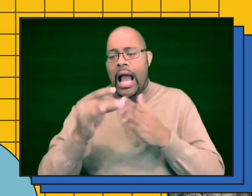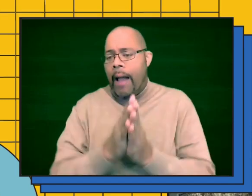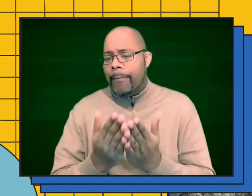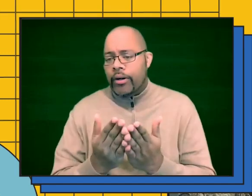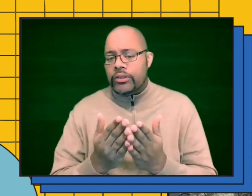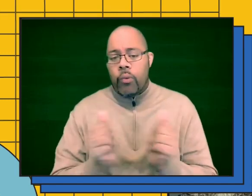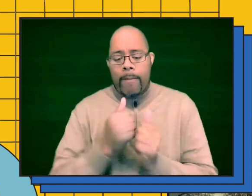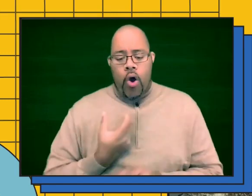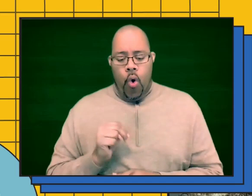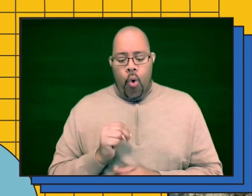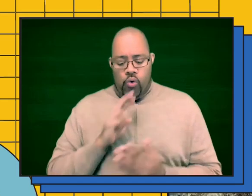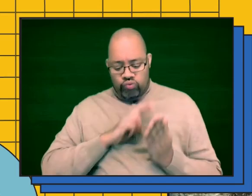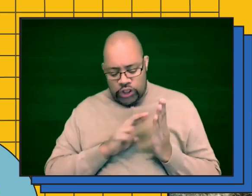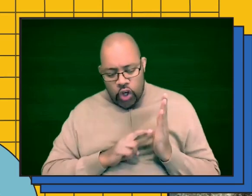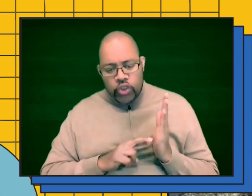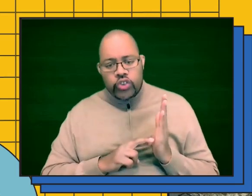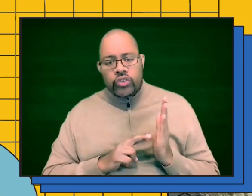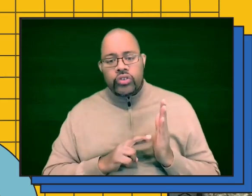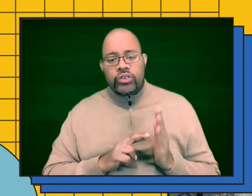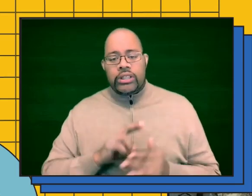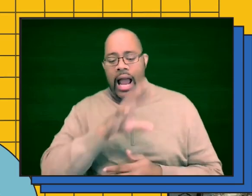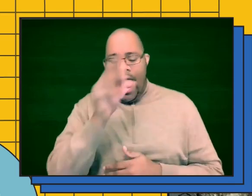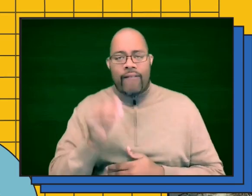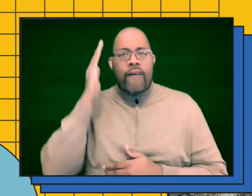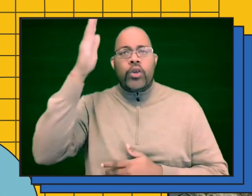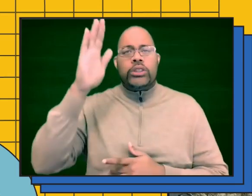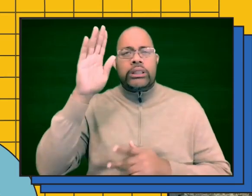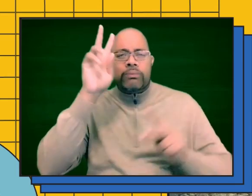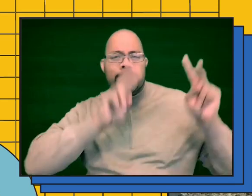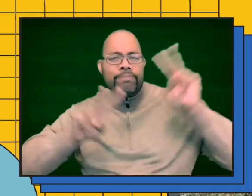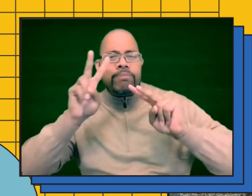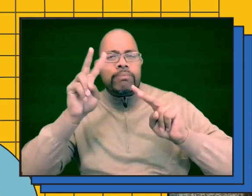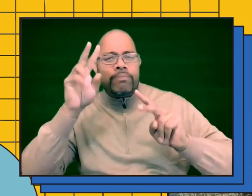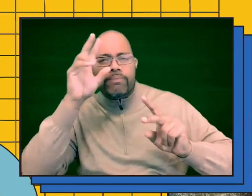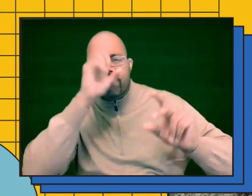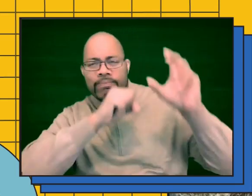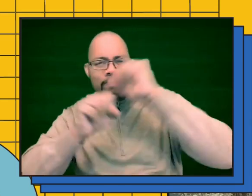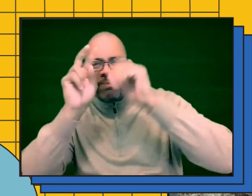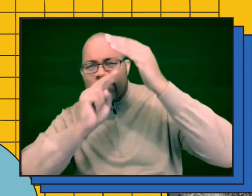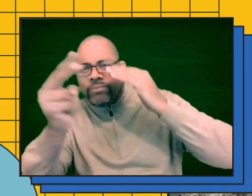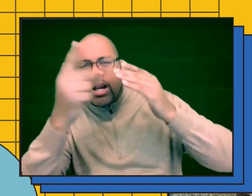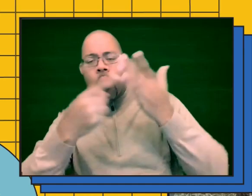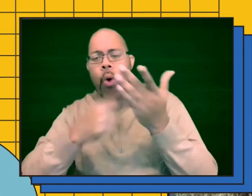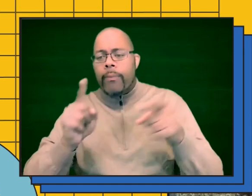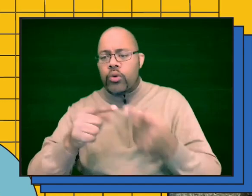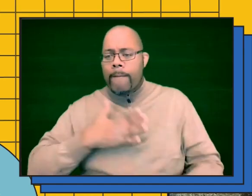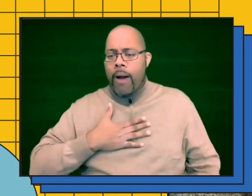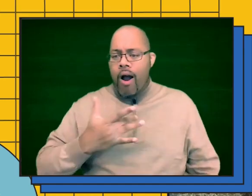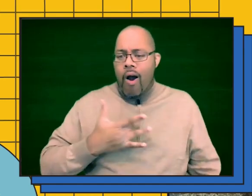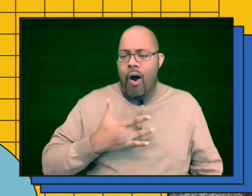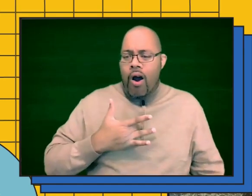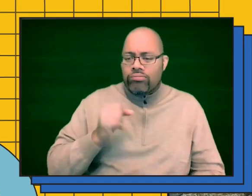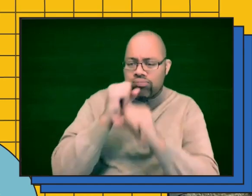despite the guidebooks through my own further research, Afrofuturistic speculation, and what was happening to my heart.